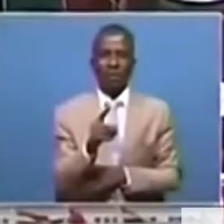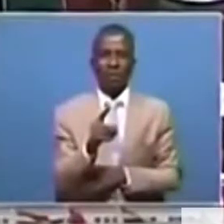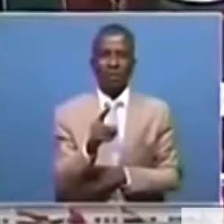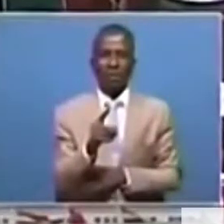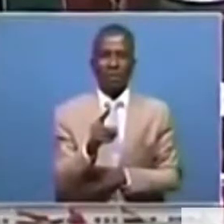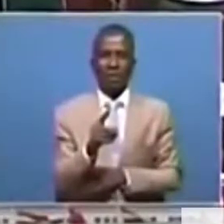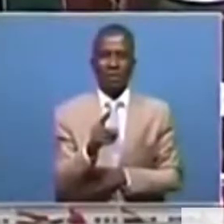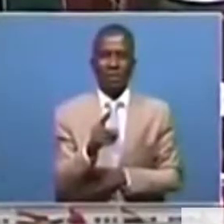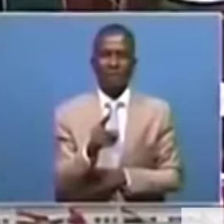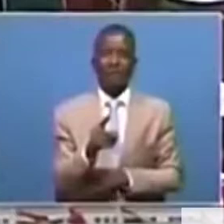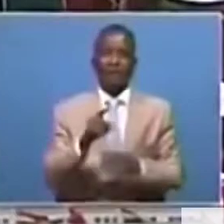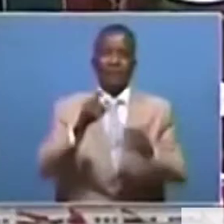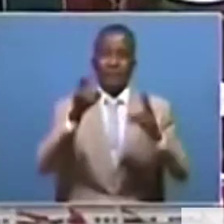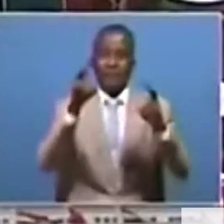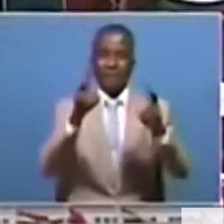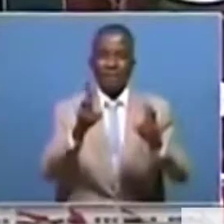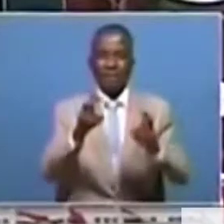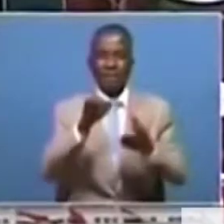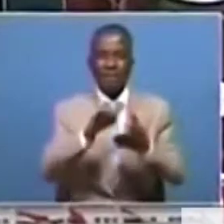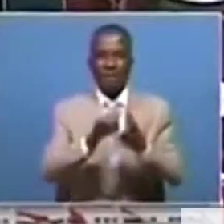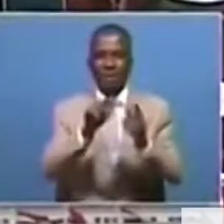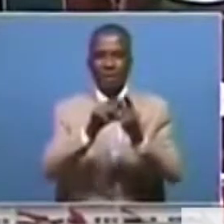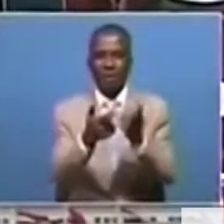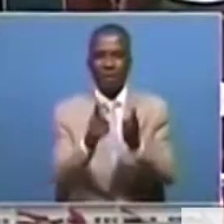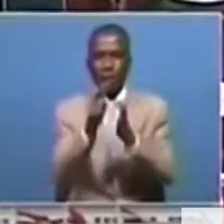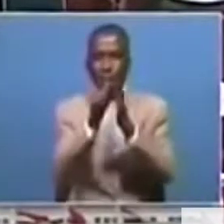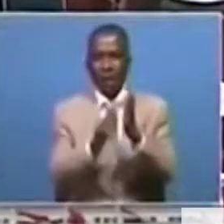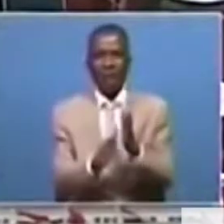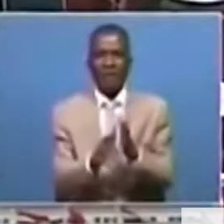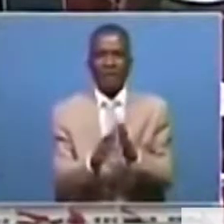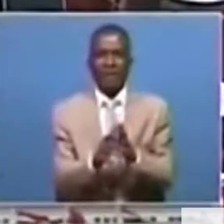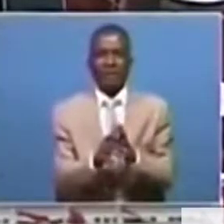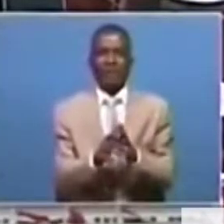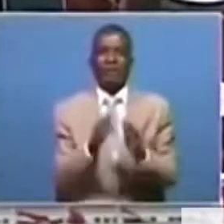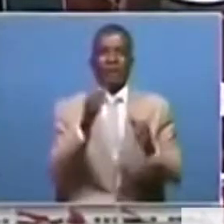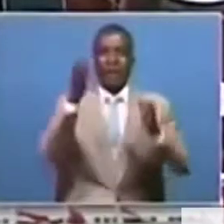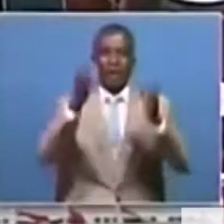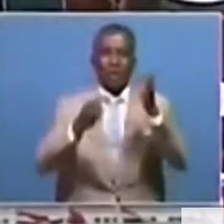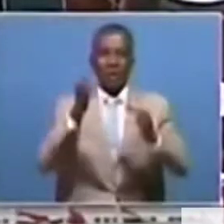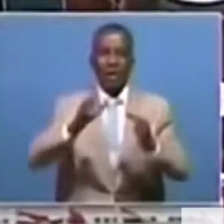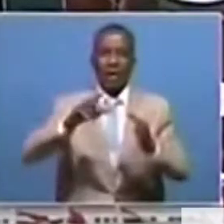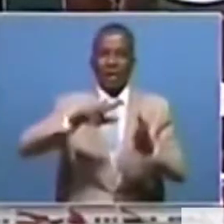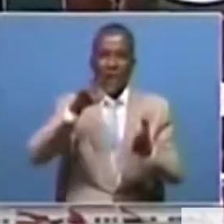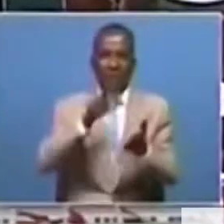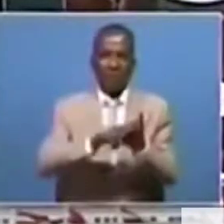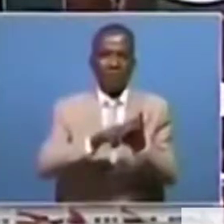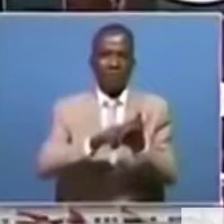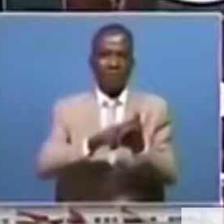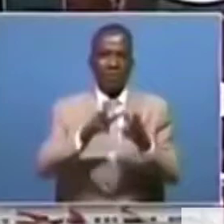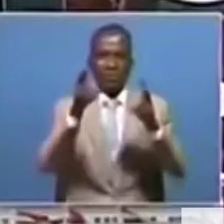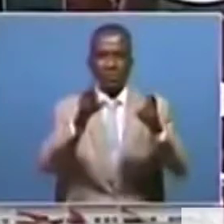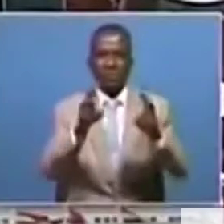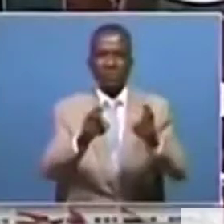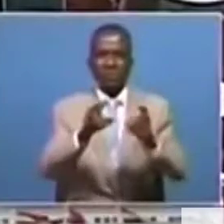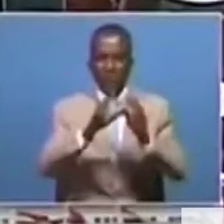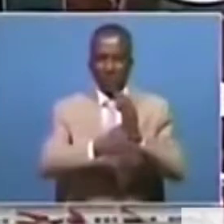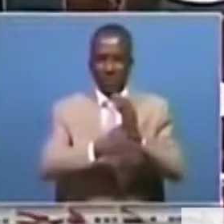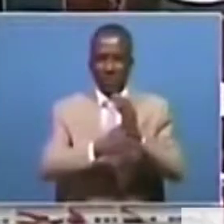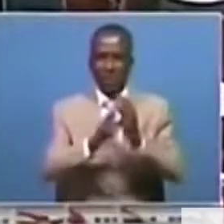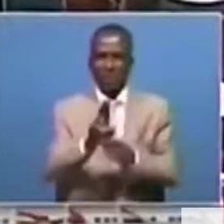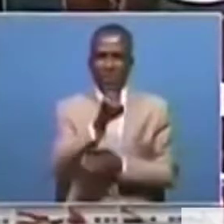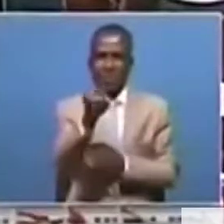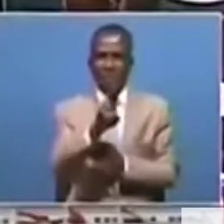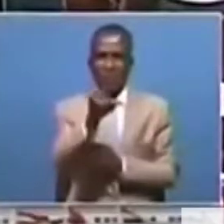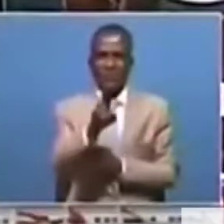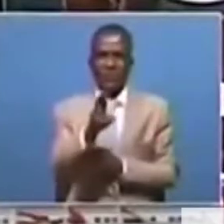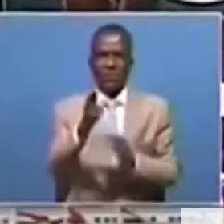983 SCC, which was referred to as by counsel for second respondent. In that case, the court approved of a two-state test, which was first articulated